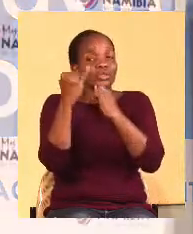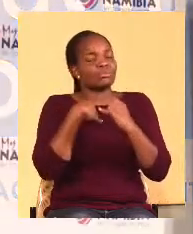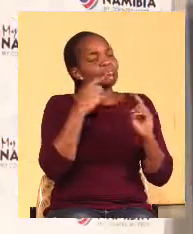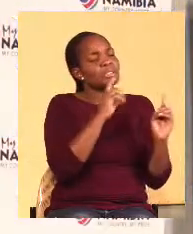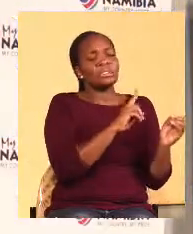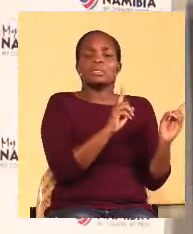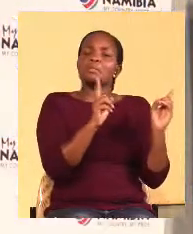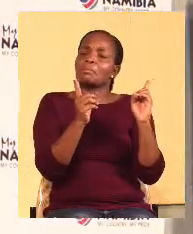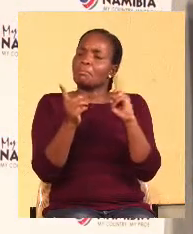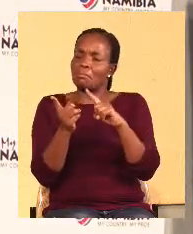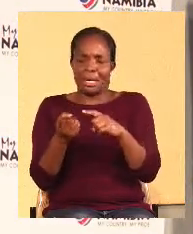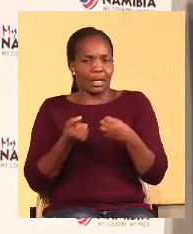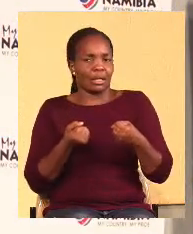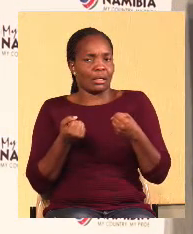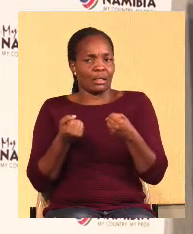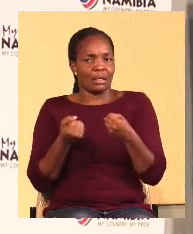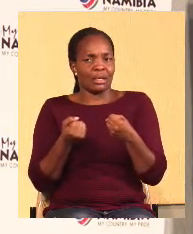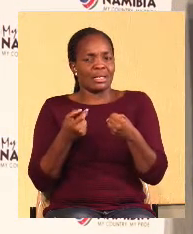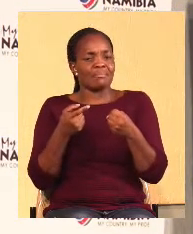The next one.